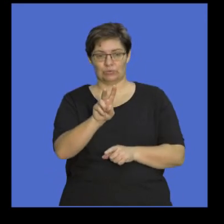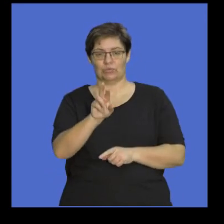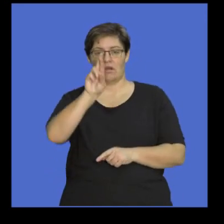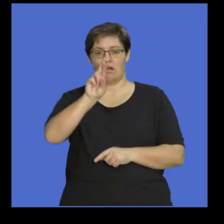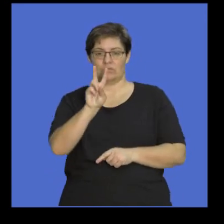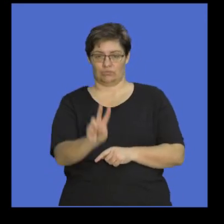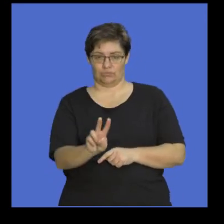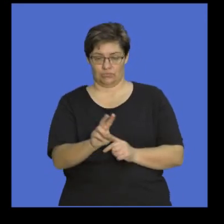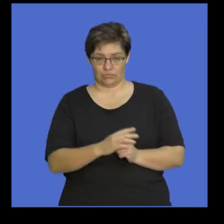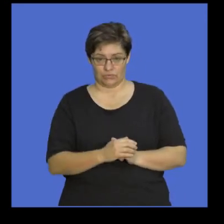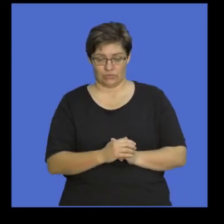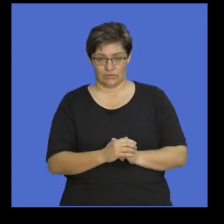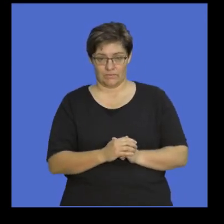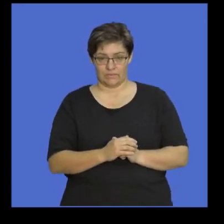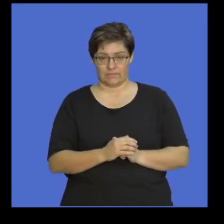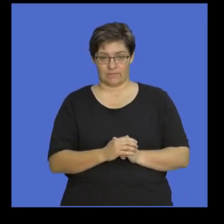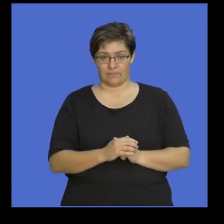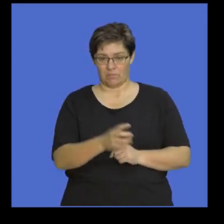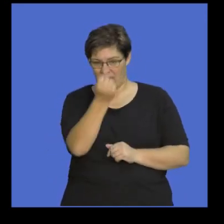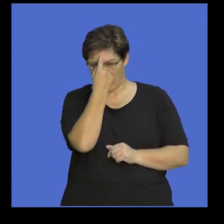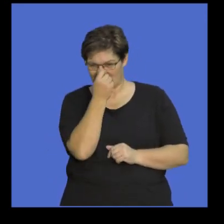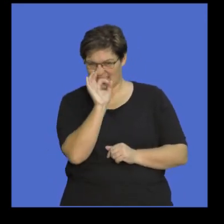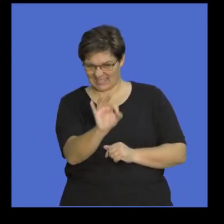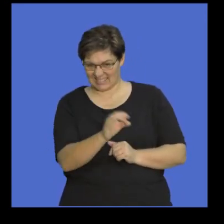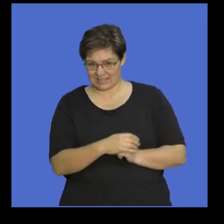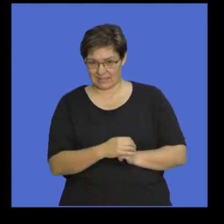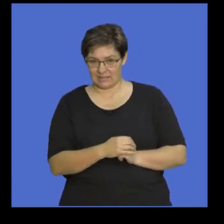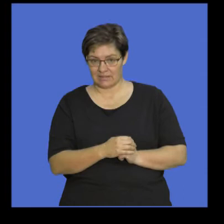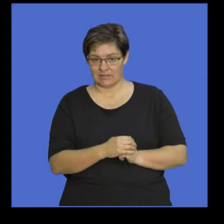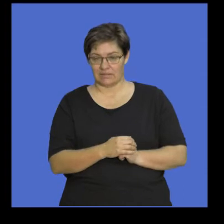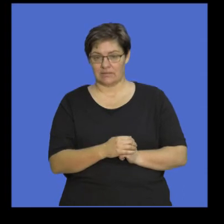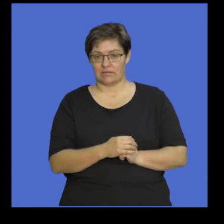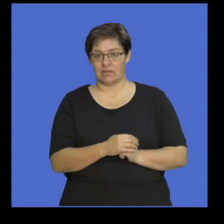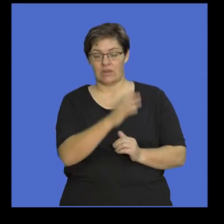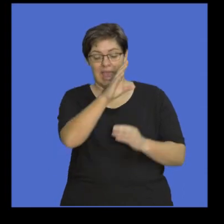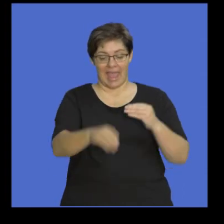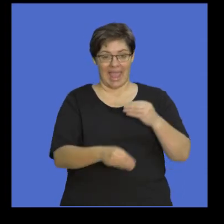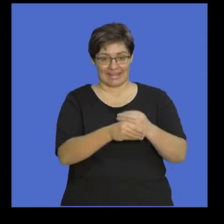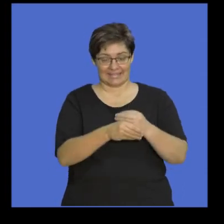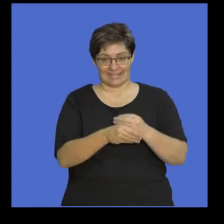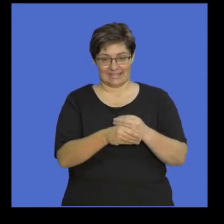R2, okay? So make sure that you understand this, but effectively adding the 2